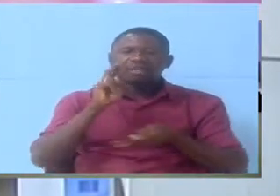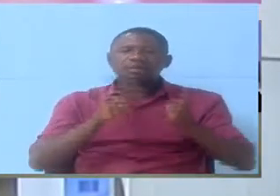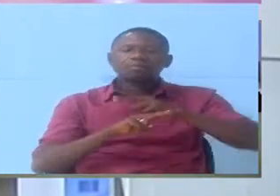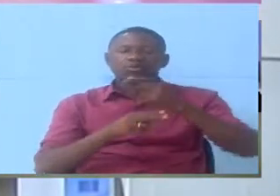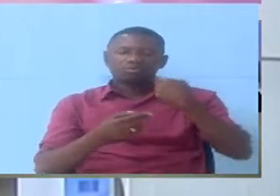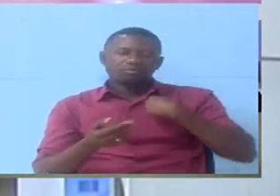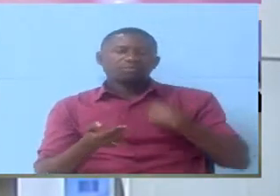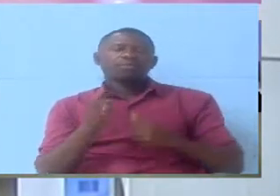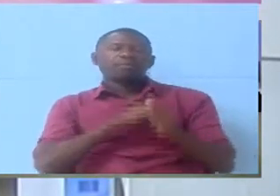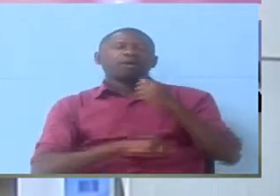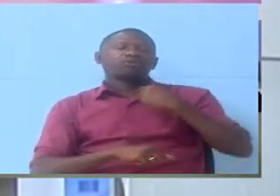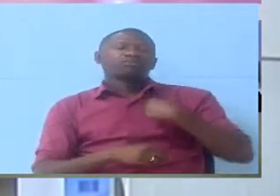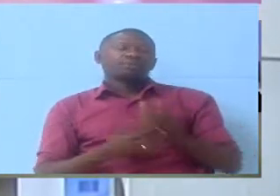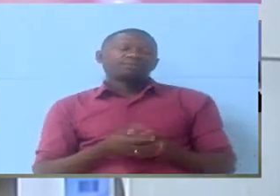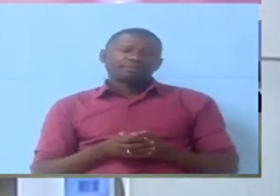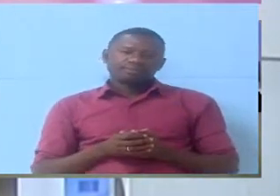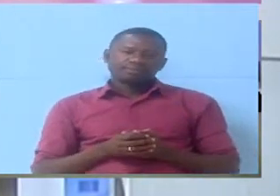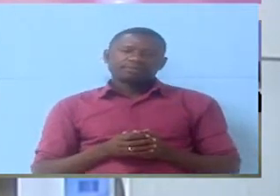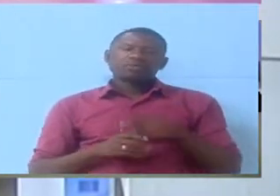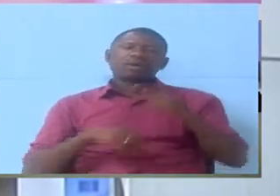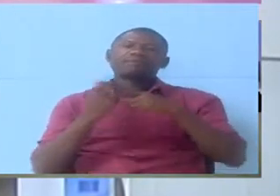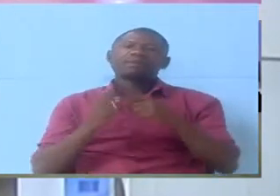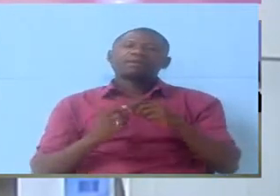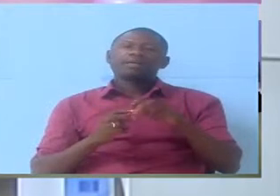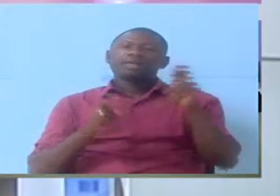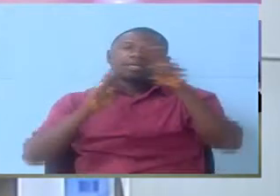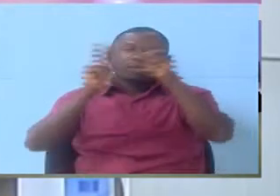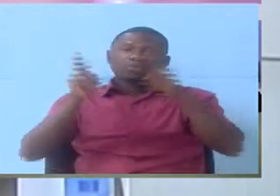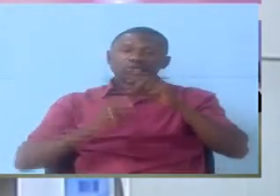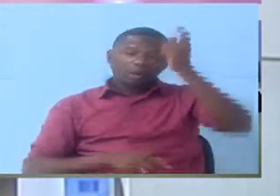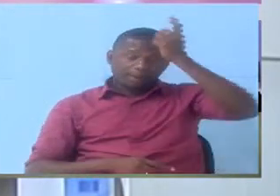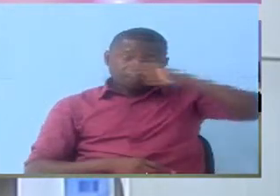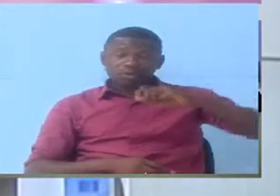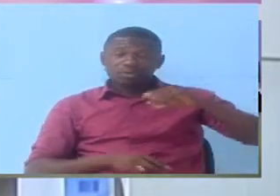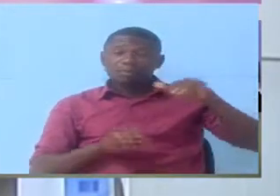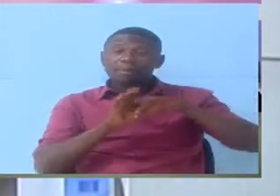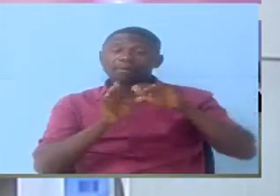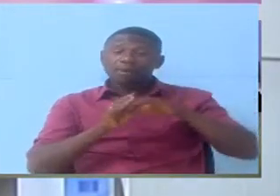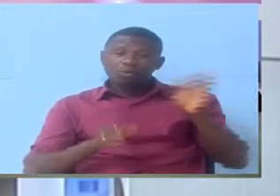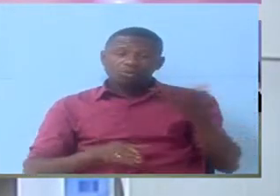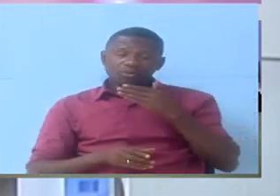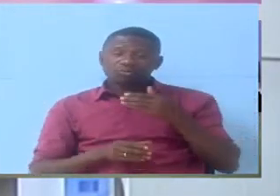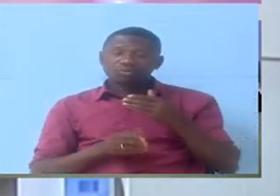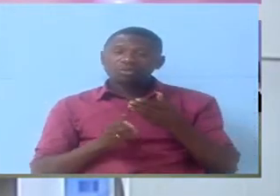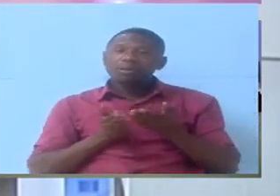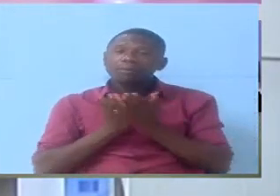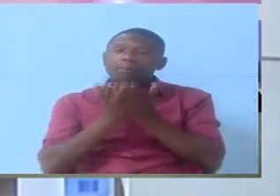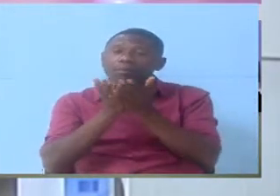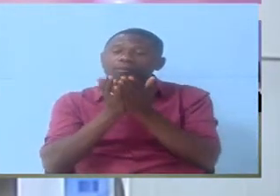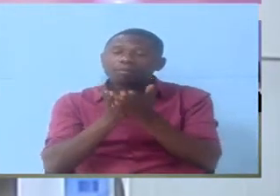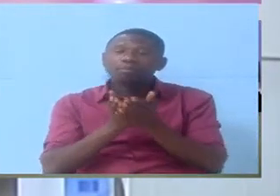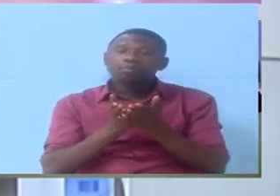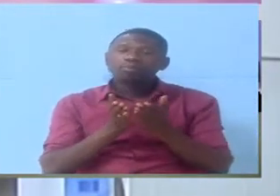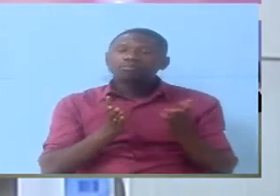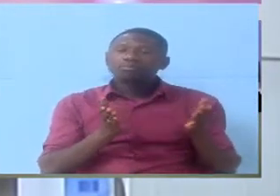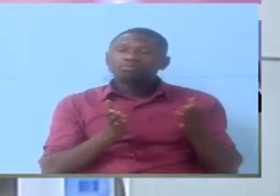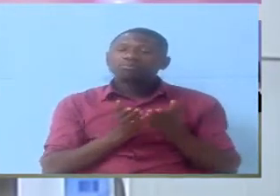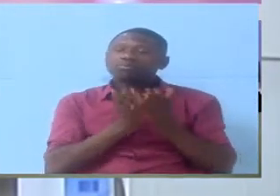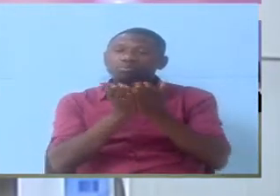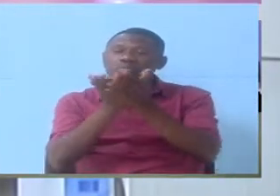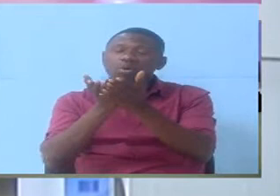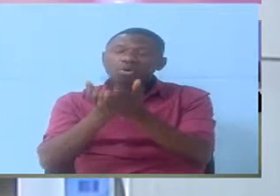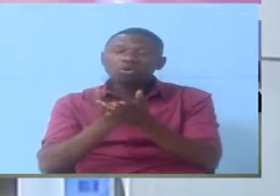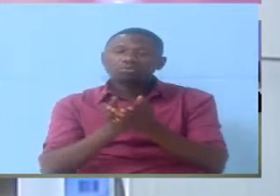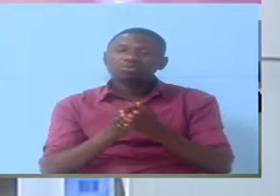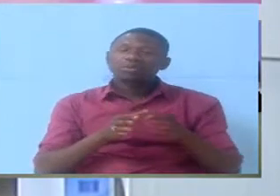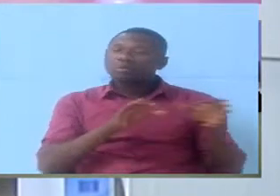the port. Interpol tata wa photo. They investigate about that ship. Yo kulung la kuo kiskisi. Actually, I remembered Numo